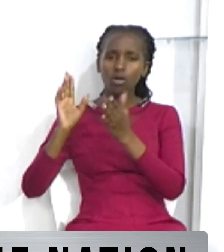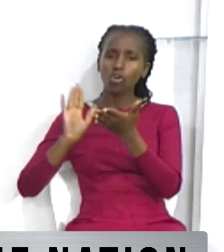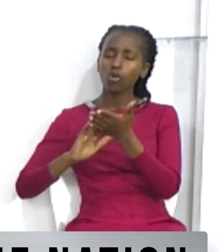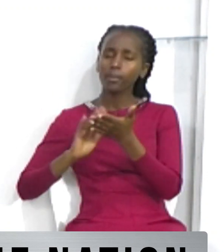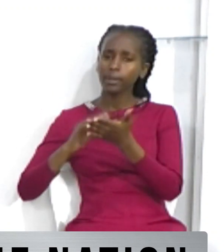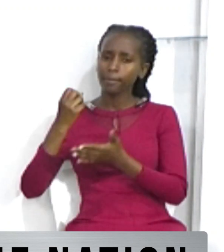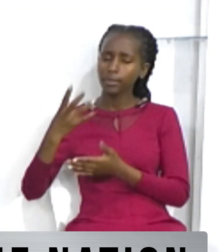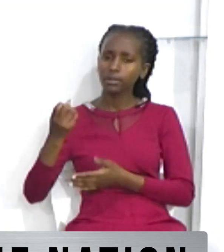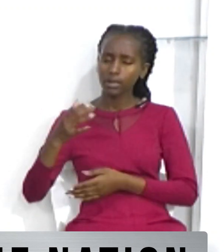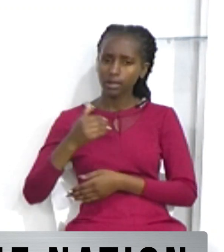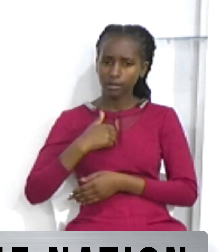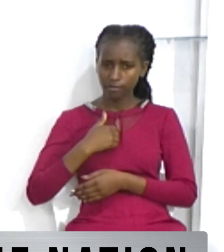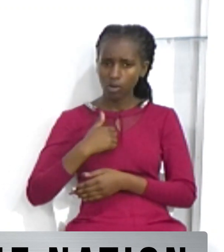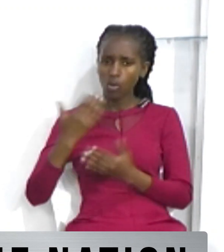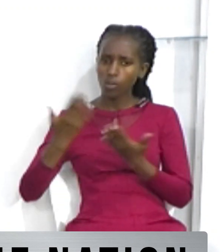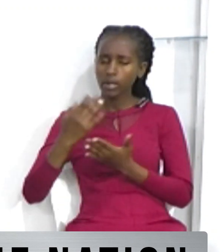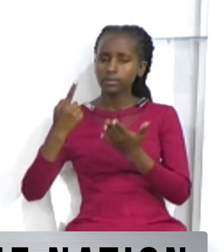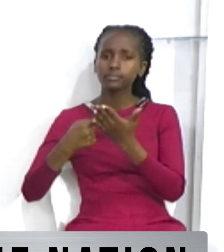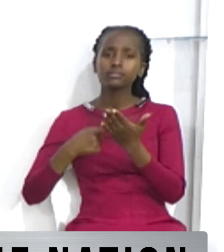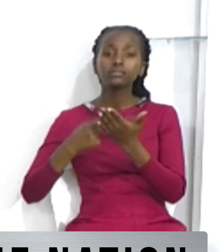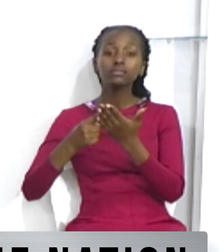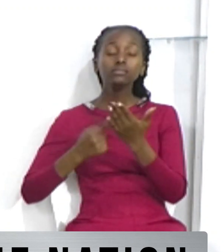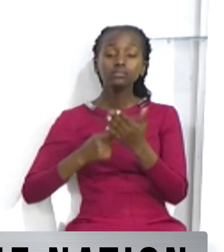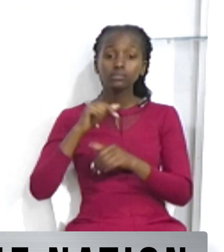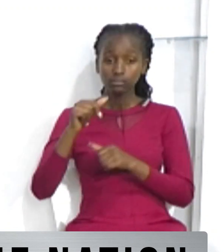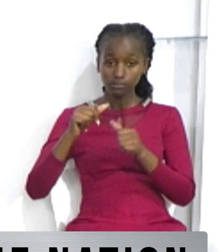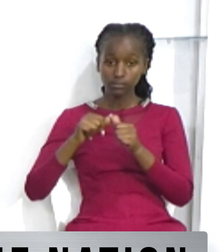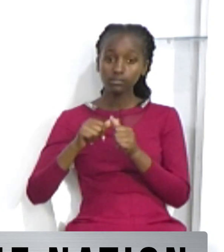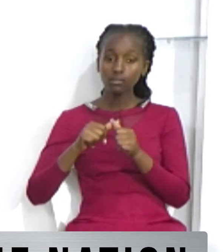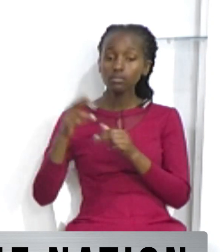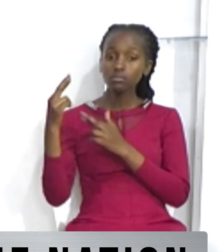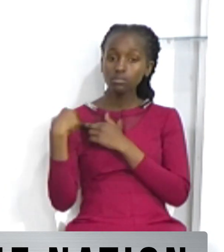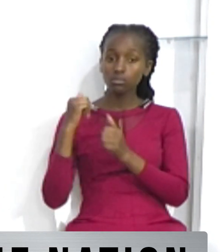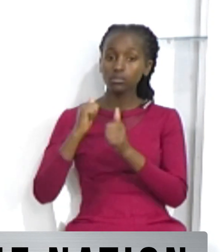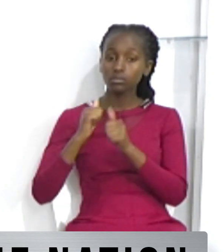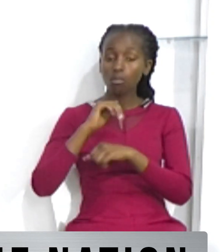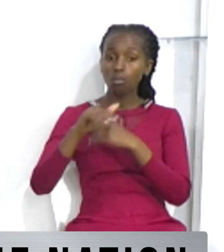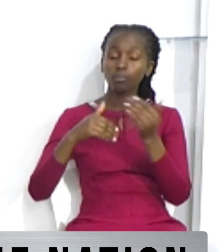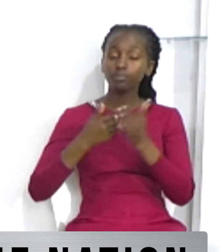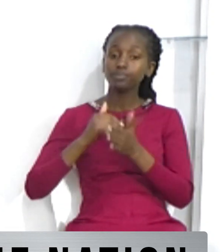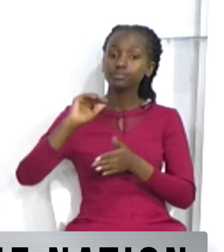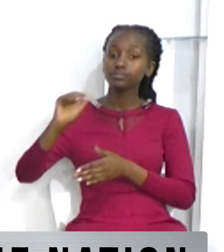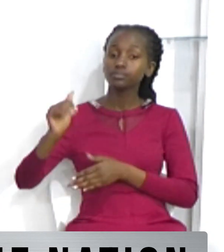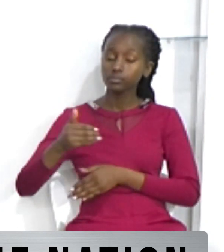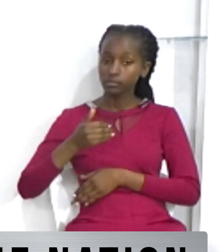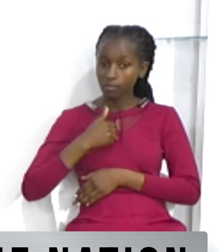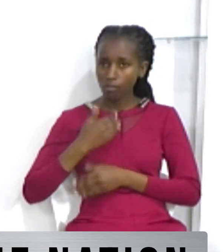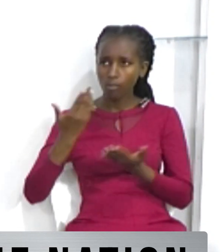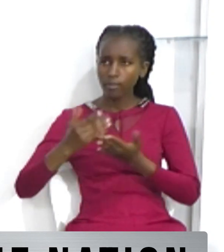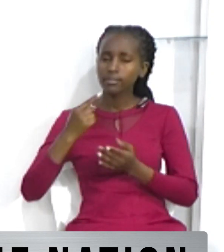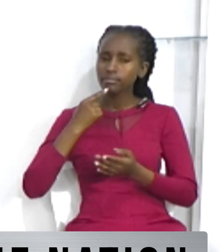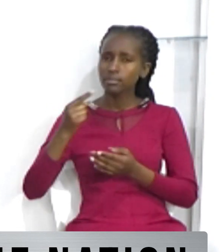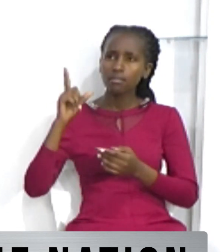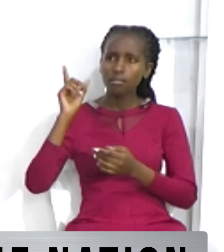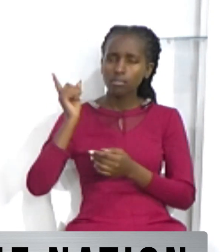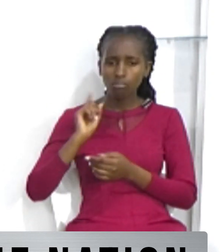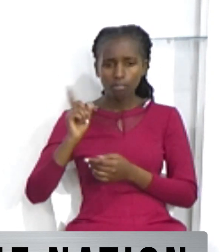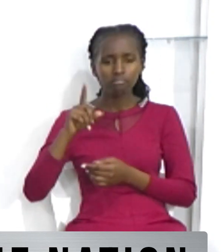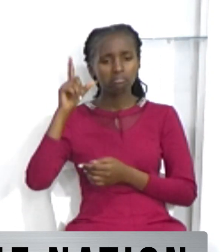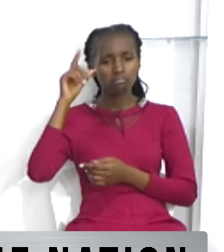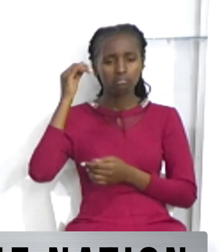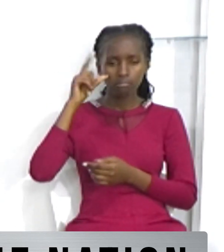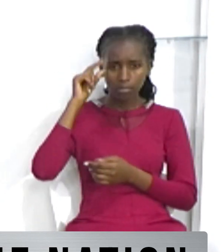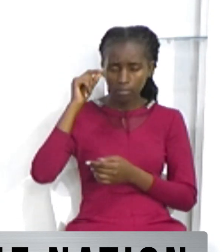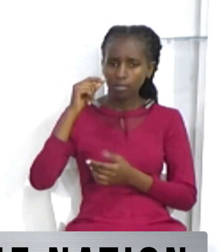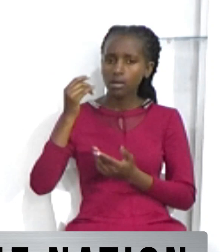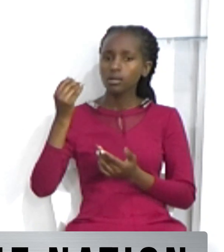spoke about the role of the cities of Kenya. Yes. And I mentioned Nairobi, Mombasa, Nakuru, Eldoret,